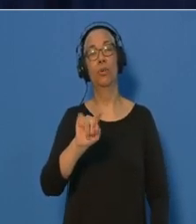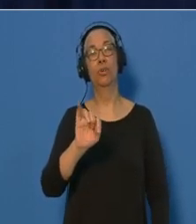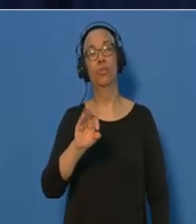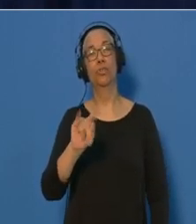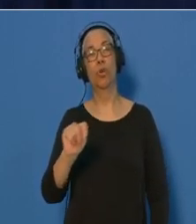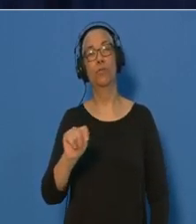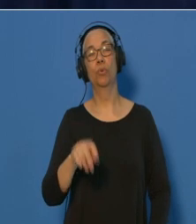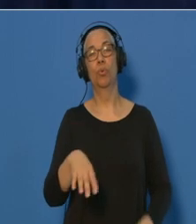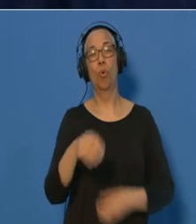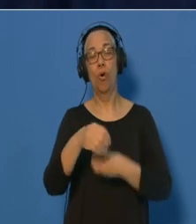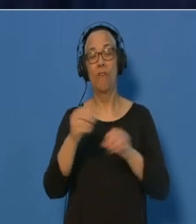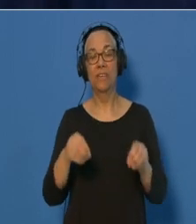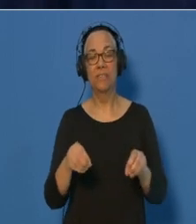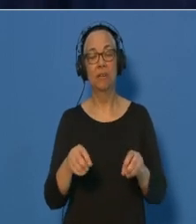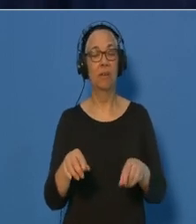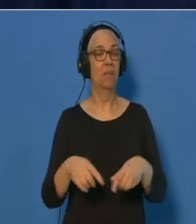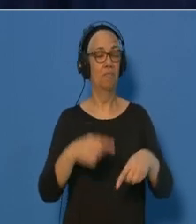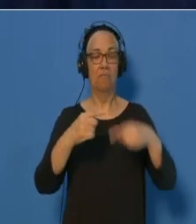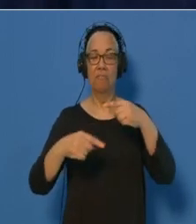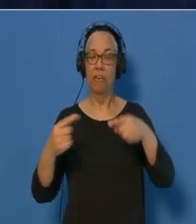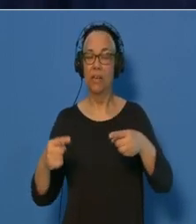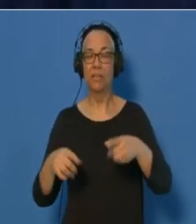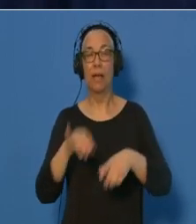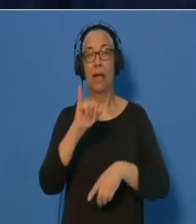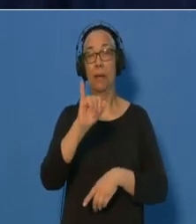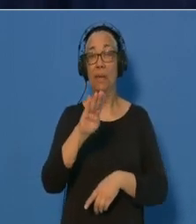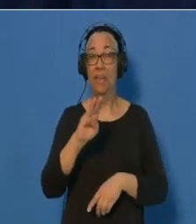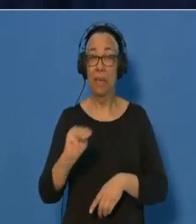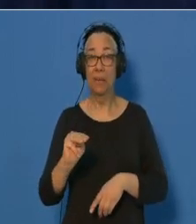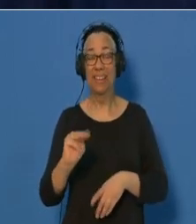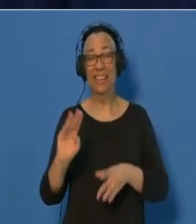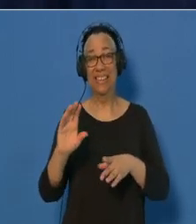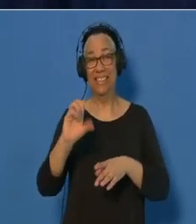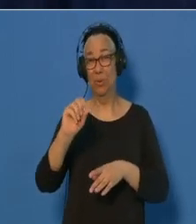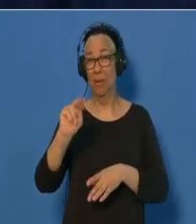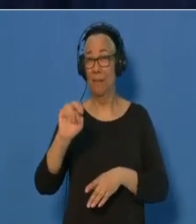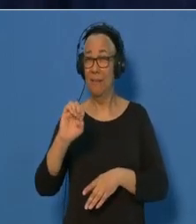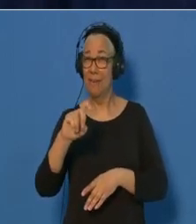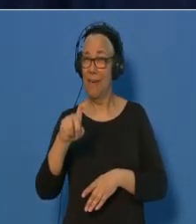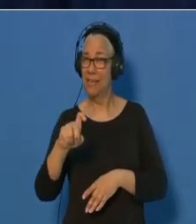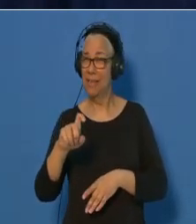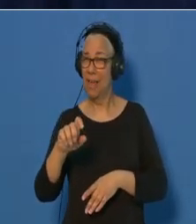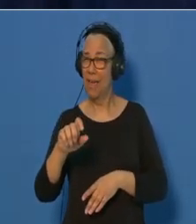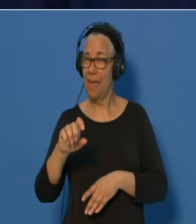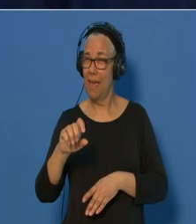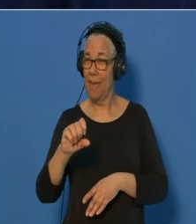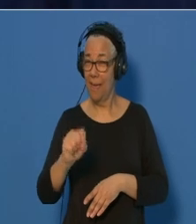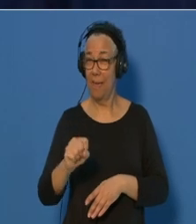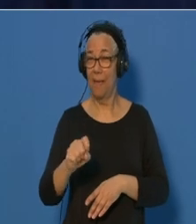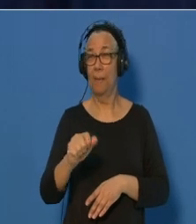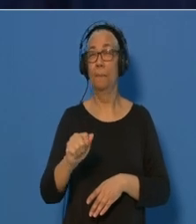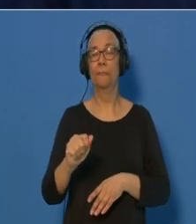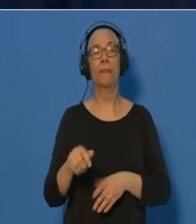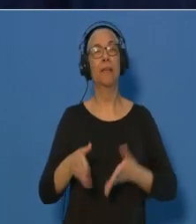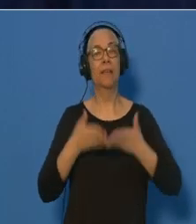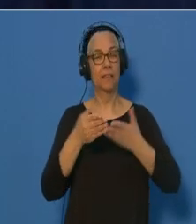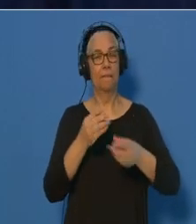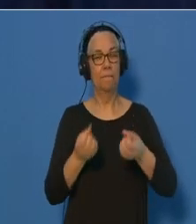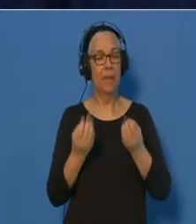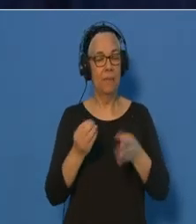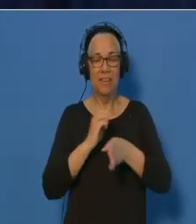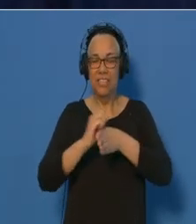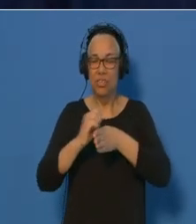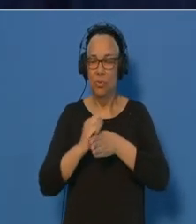using IBM Connexa Prove-It. IBM Connexa has many online tutorials and assessments which can be tailored to the